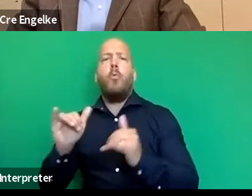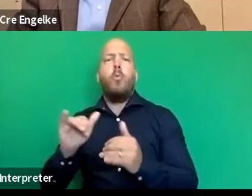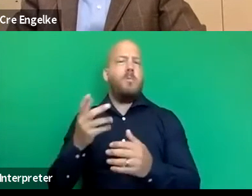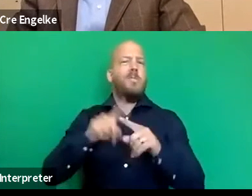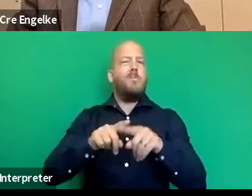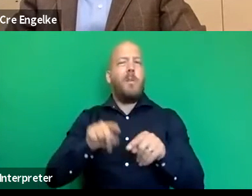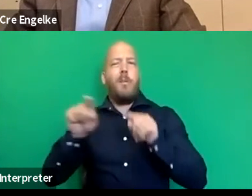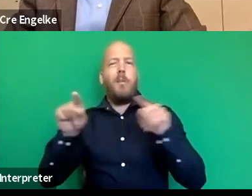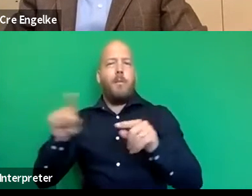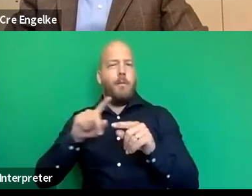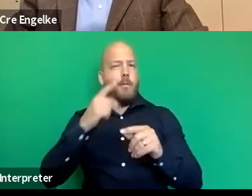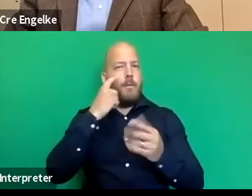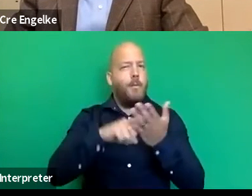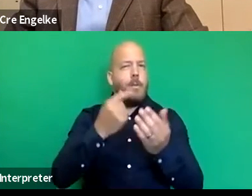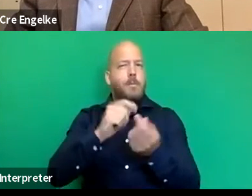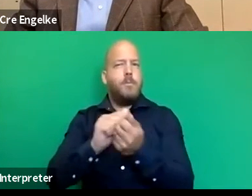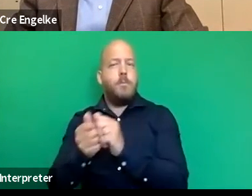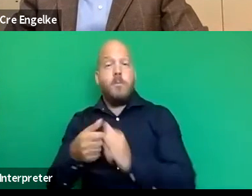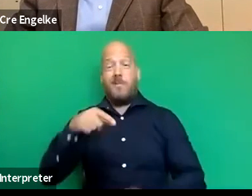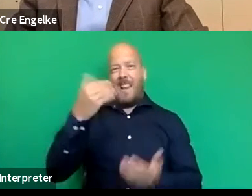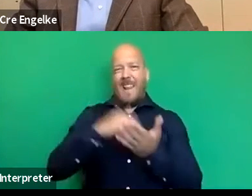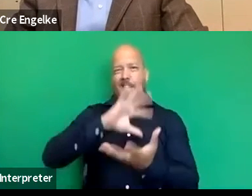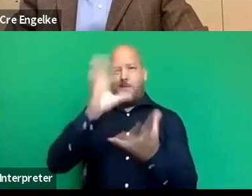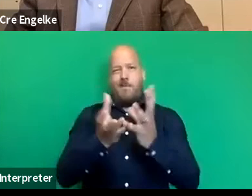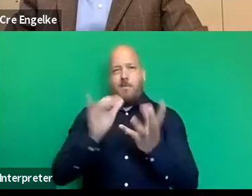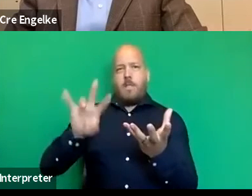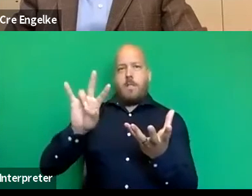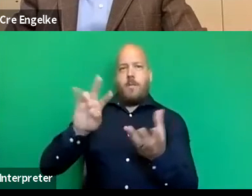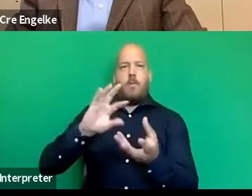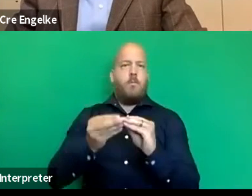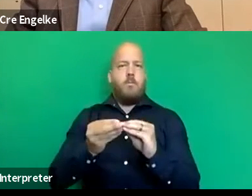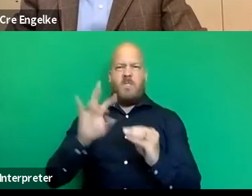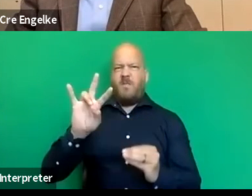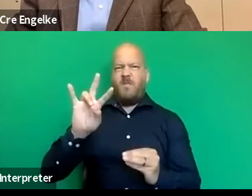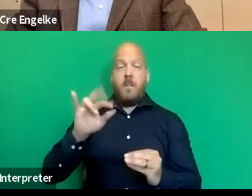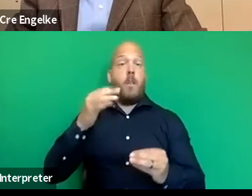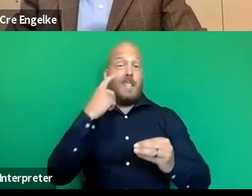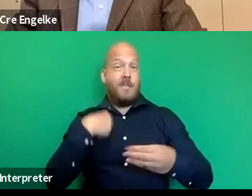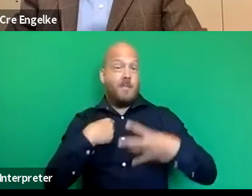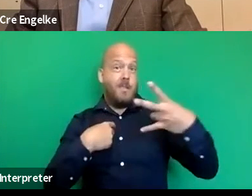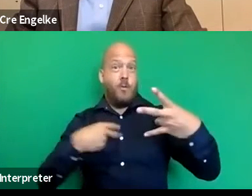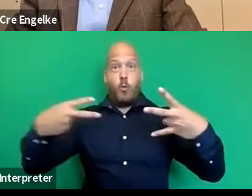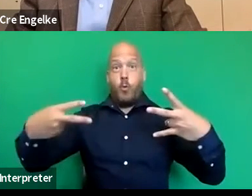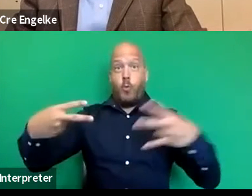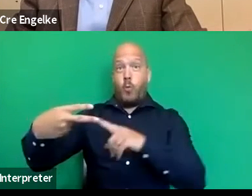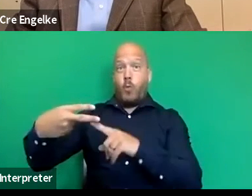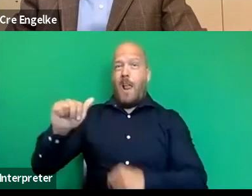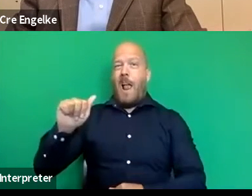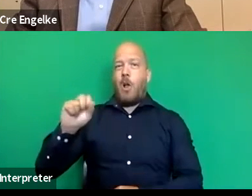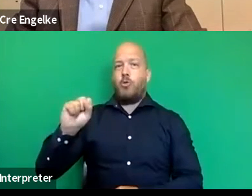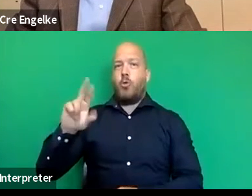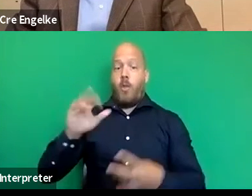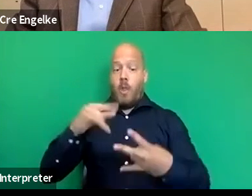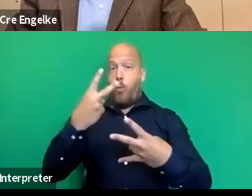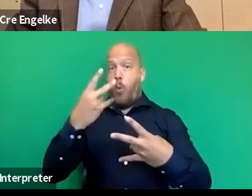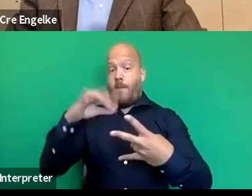just to recap, 2 that are ASR only. All providers use ASR in some form, and many